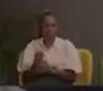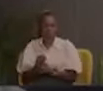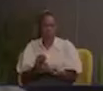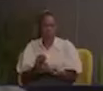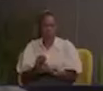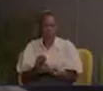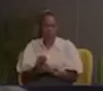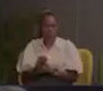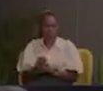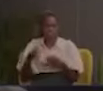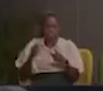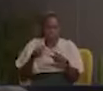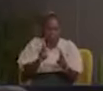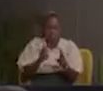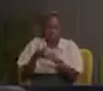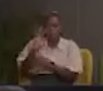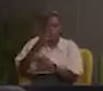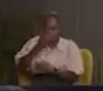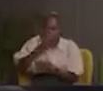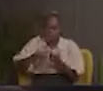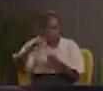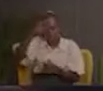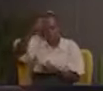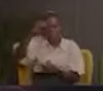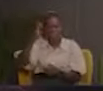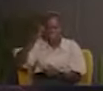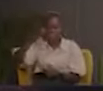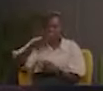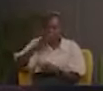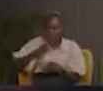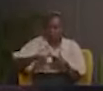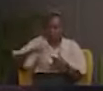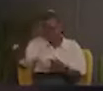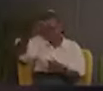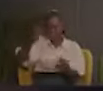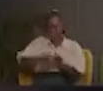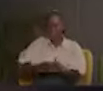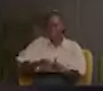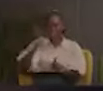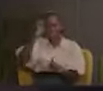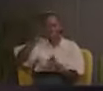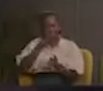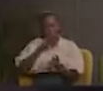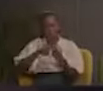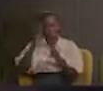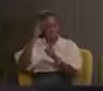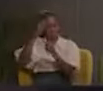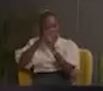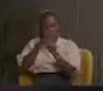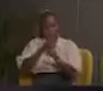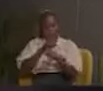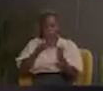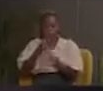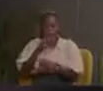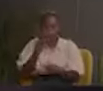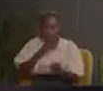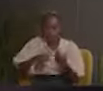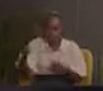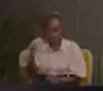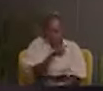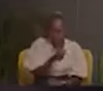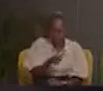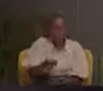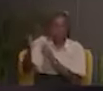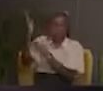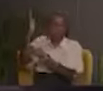And you know the way God speaks to man, he speaks to man as though he's speaking to himself. When God is speaking to you, he does not